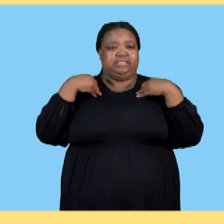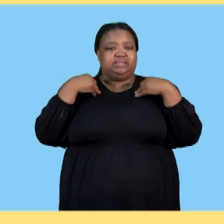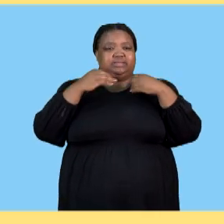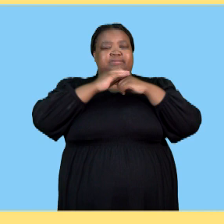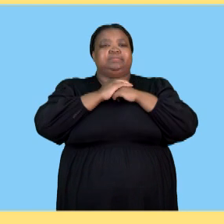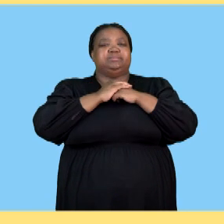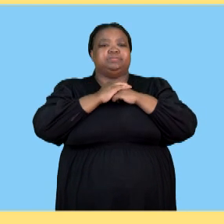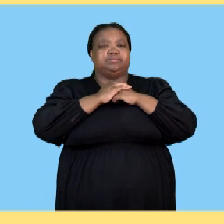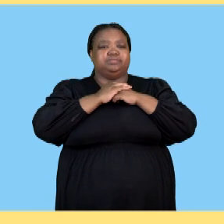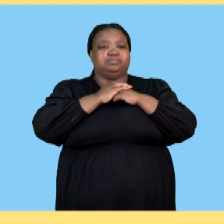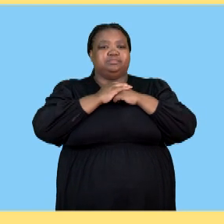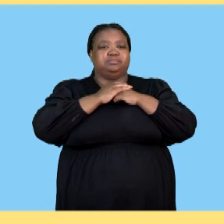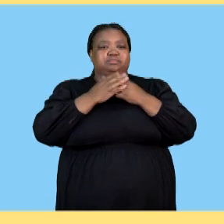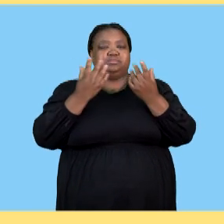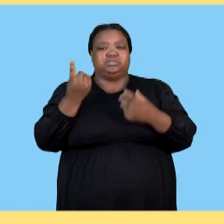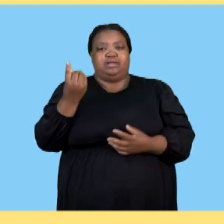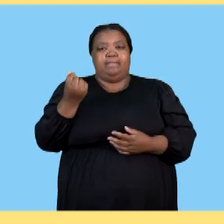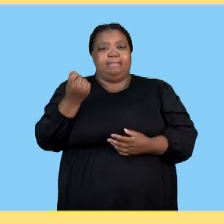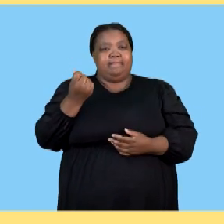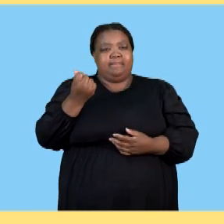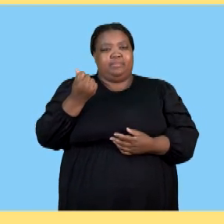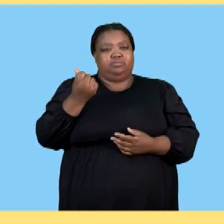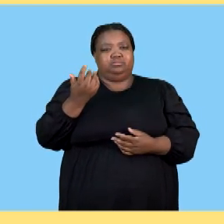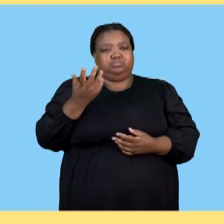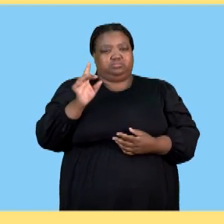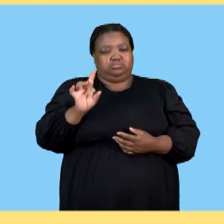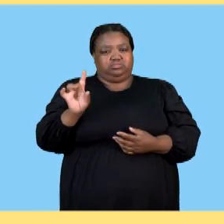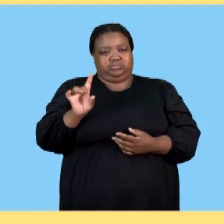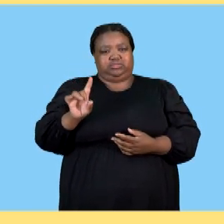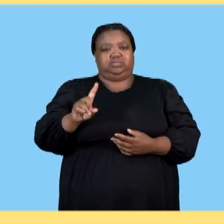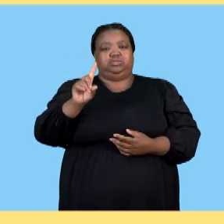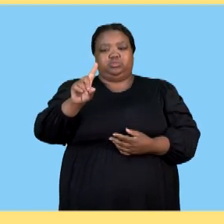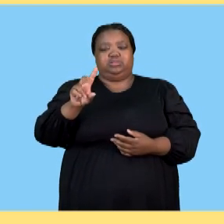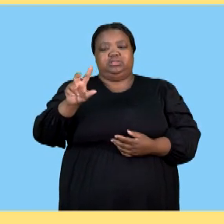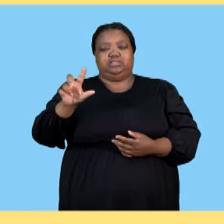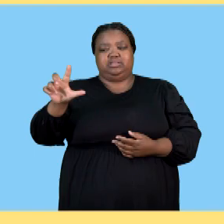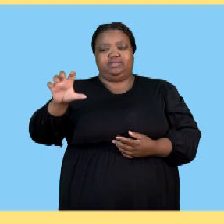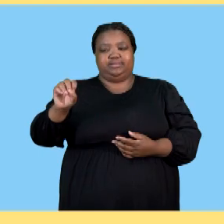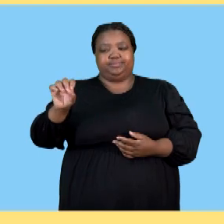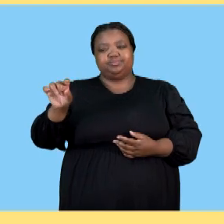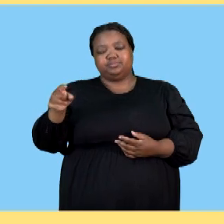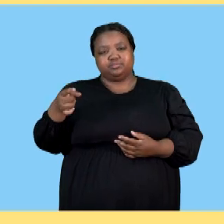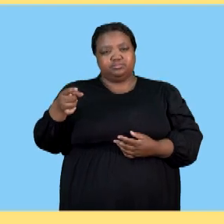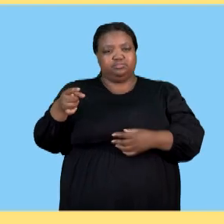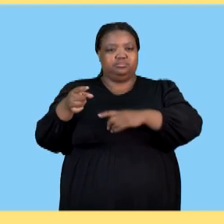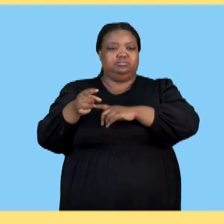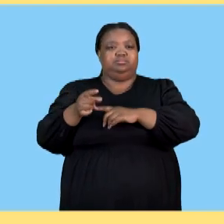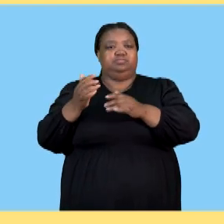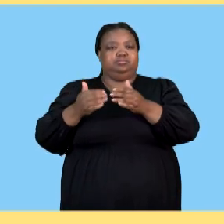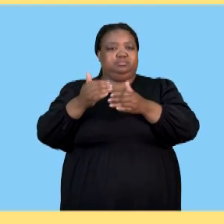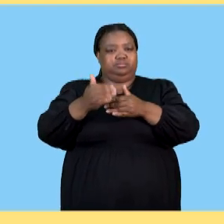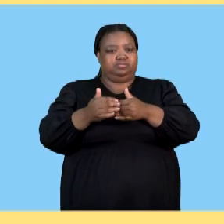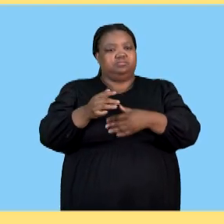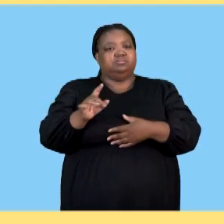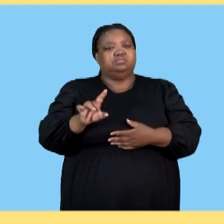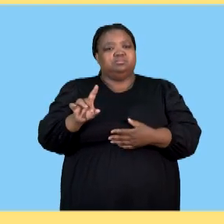assets. And the amount is 170,000. There it is. The